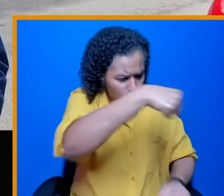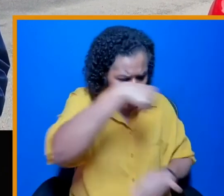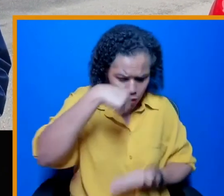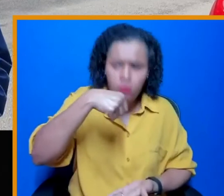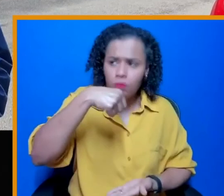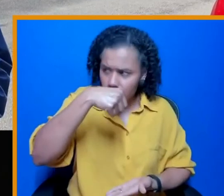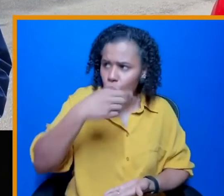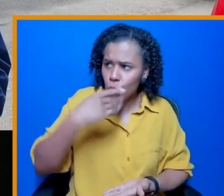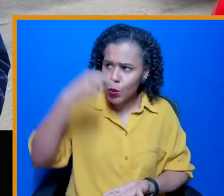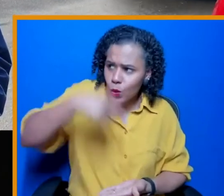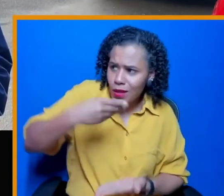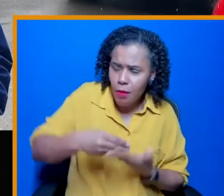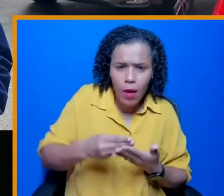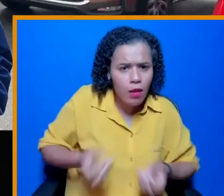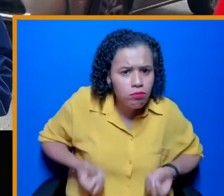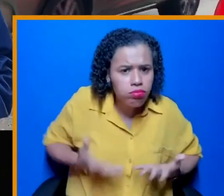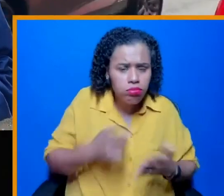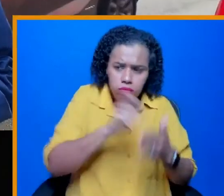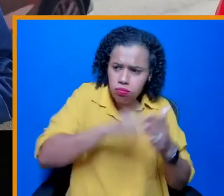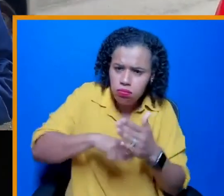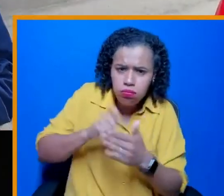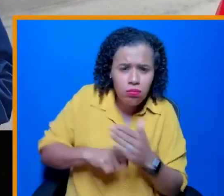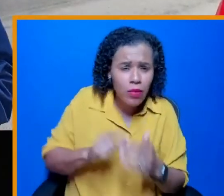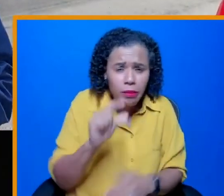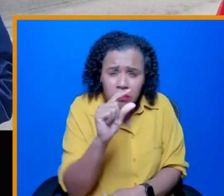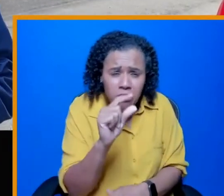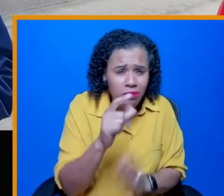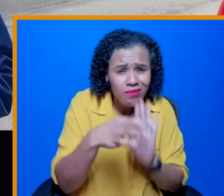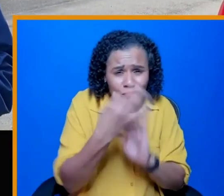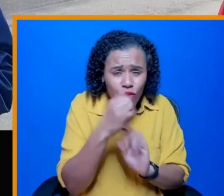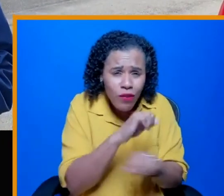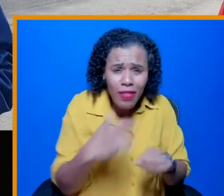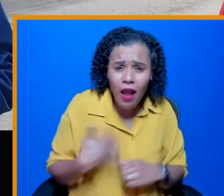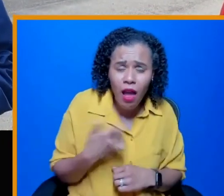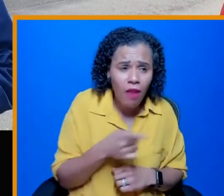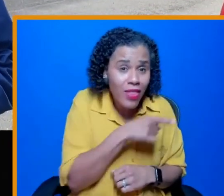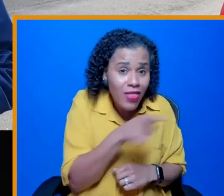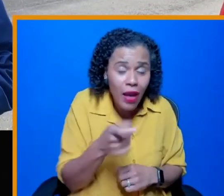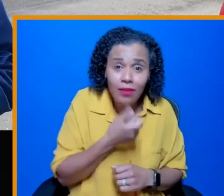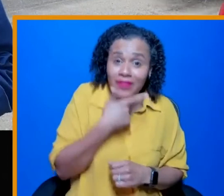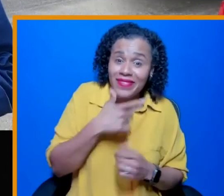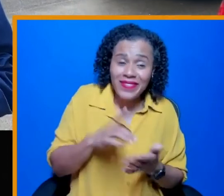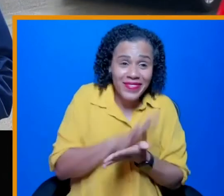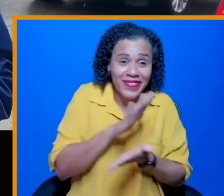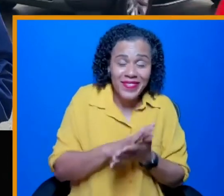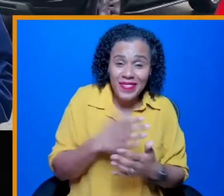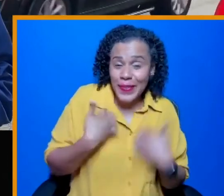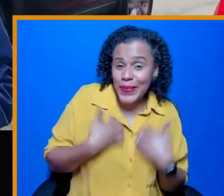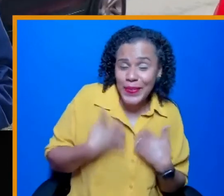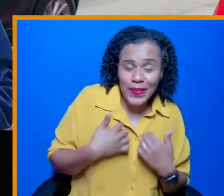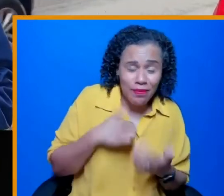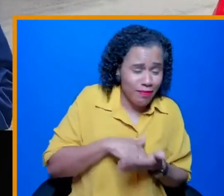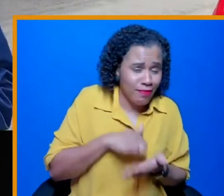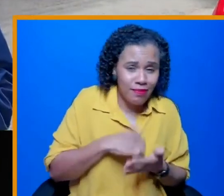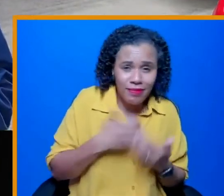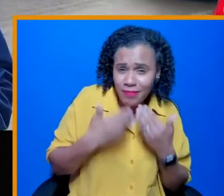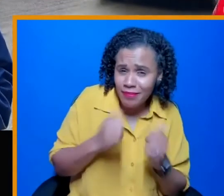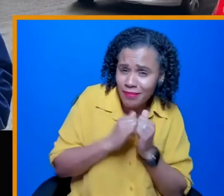us, and actually made that small bit of difference that actually brought great cheer to the lives of a group of pensioners